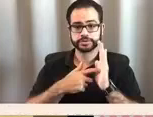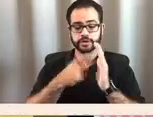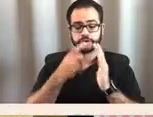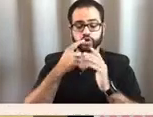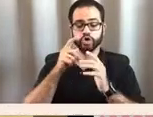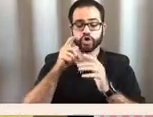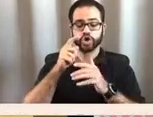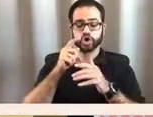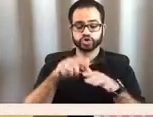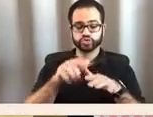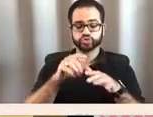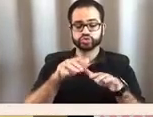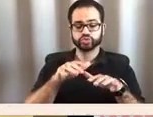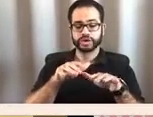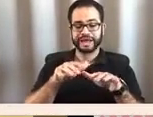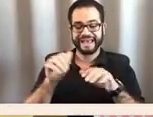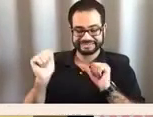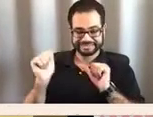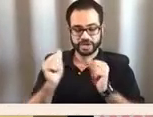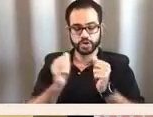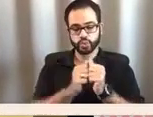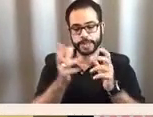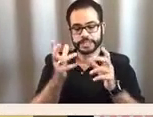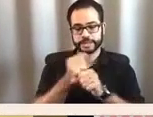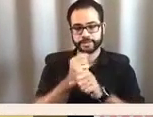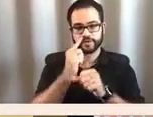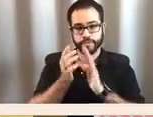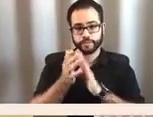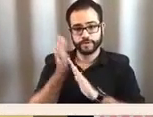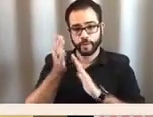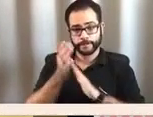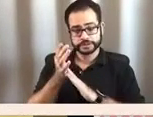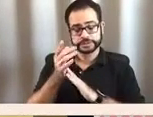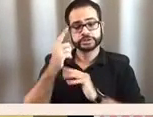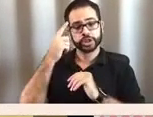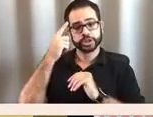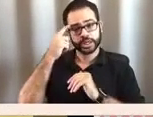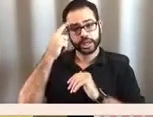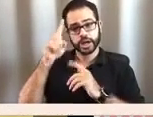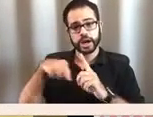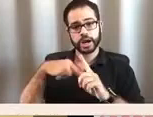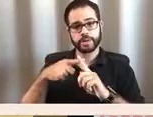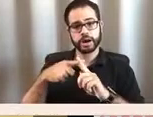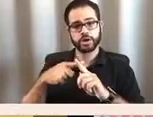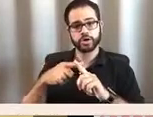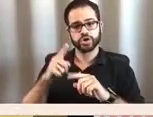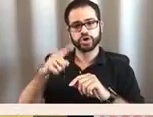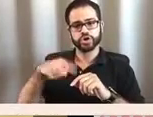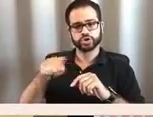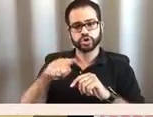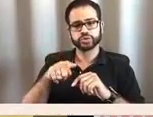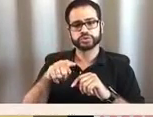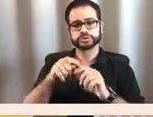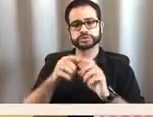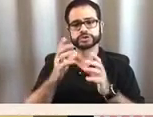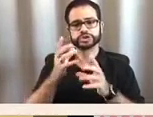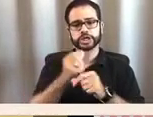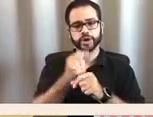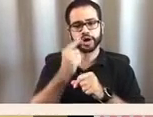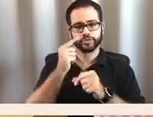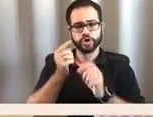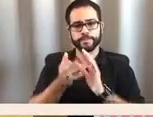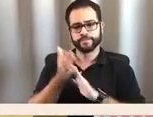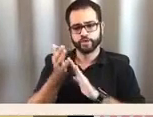a summary of performance, we would like for you to think about how meaningful those summary of performances are,